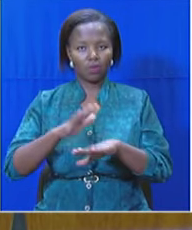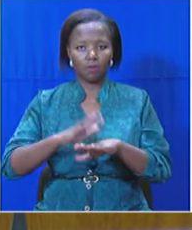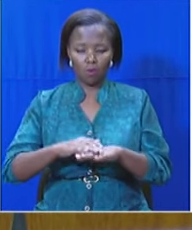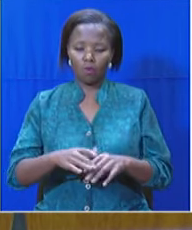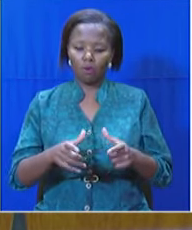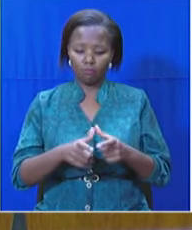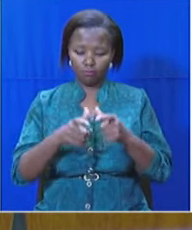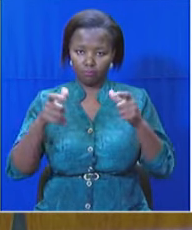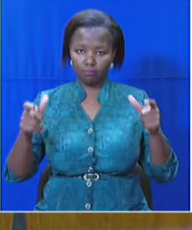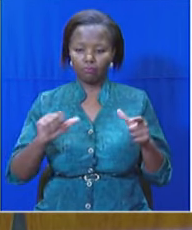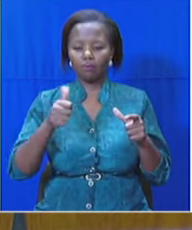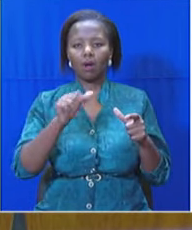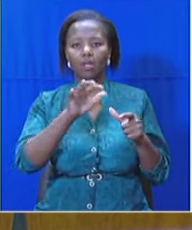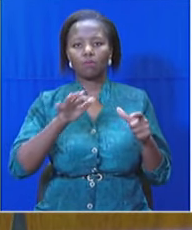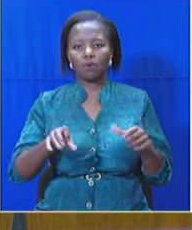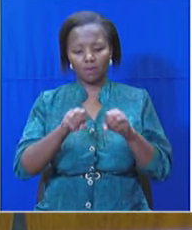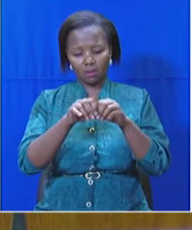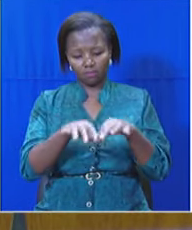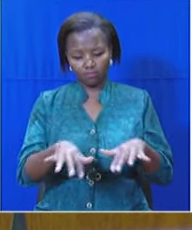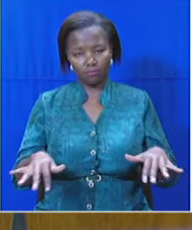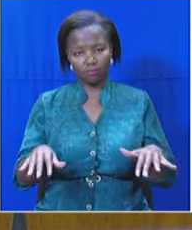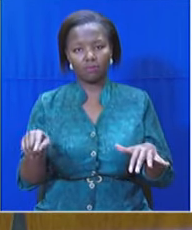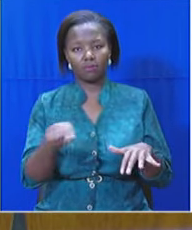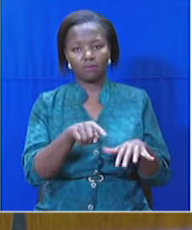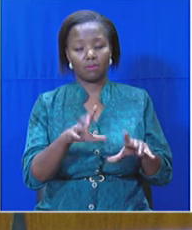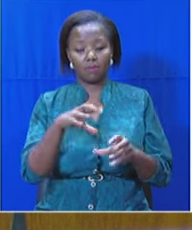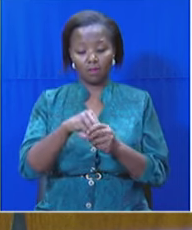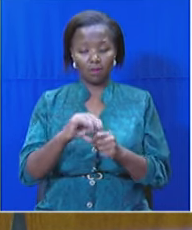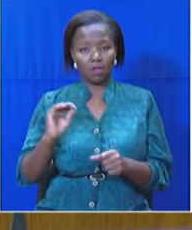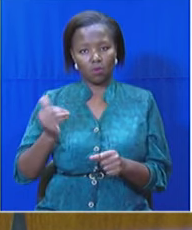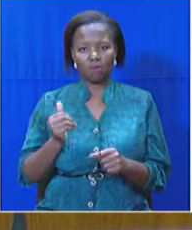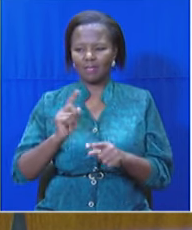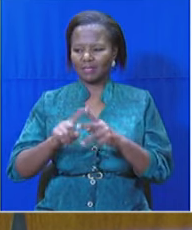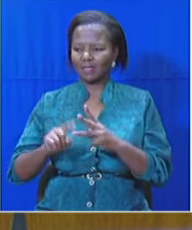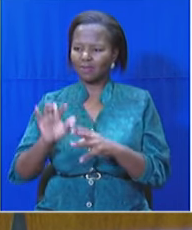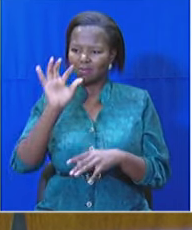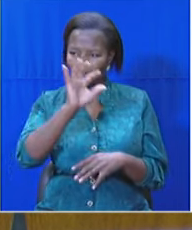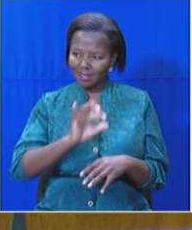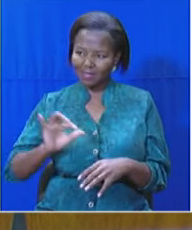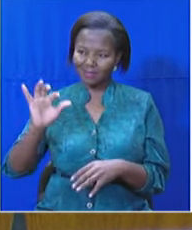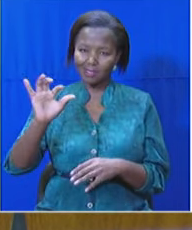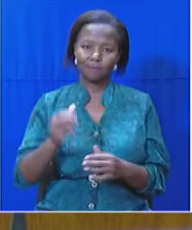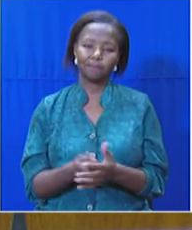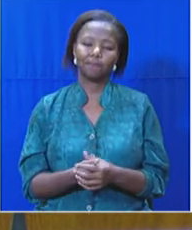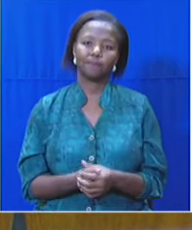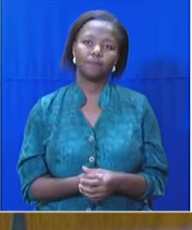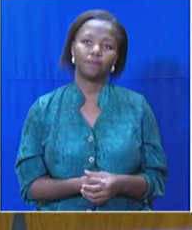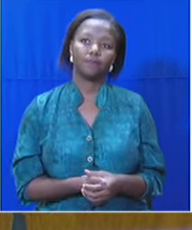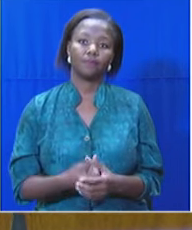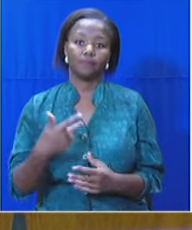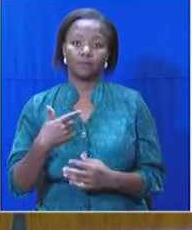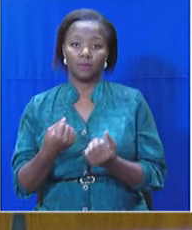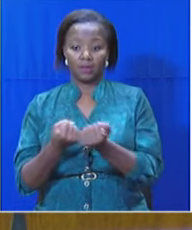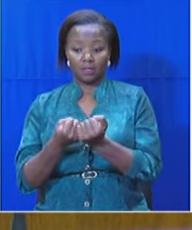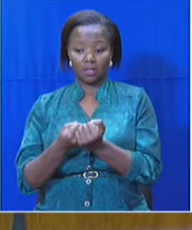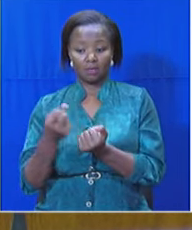and extended to all provinces and also include women in all the various sectors of the industry. To support this